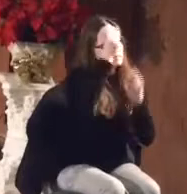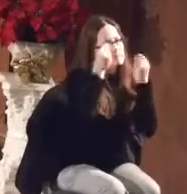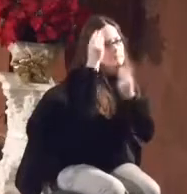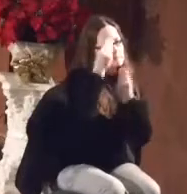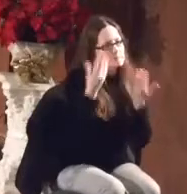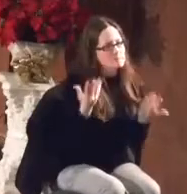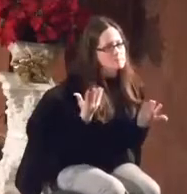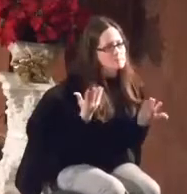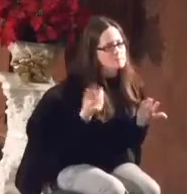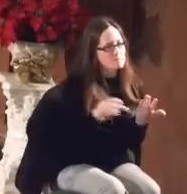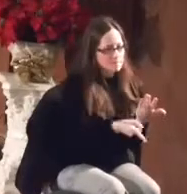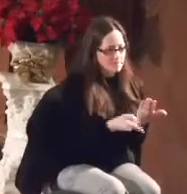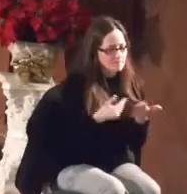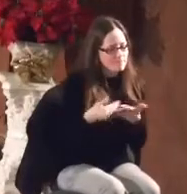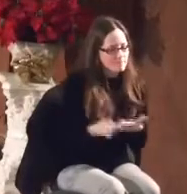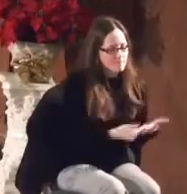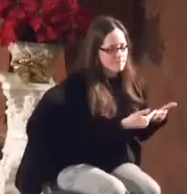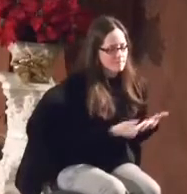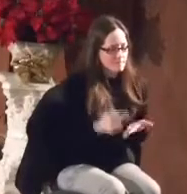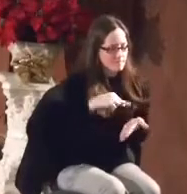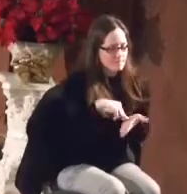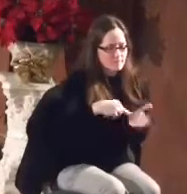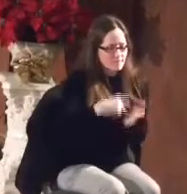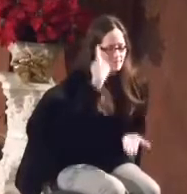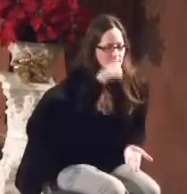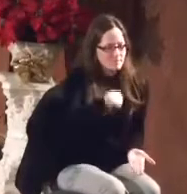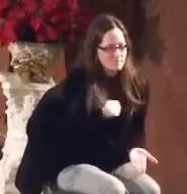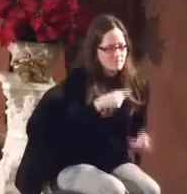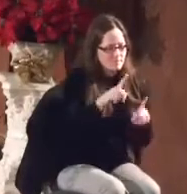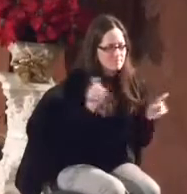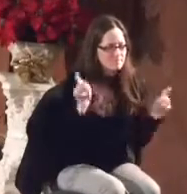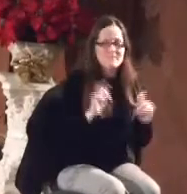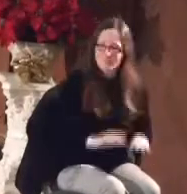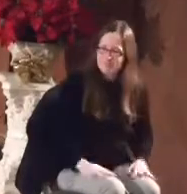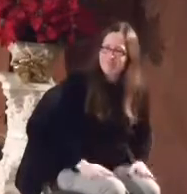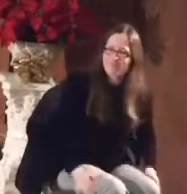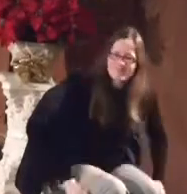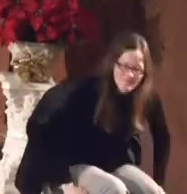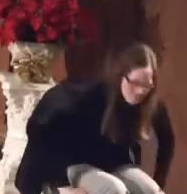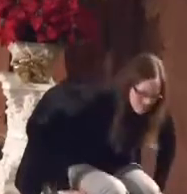What is this child to you?